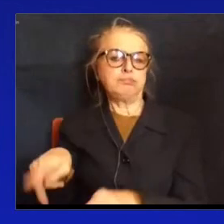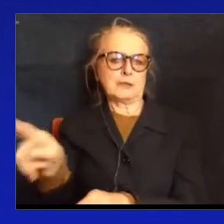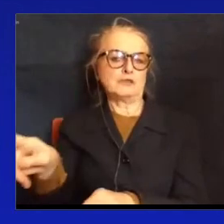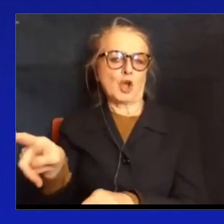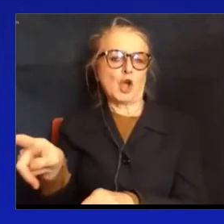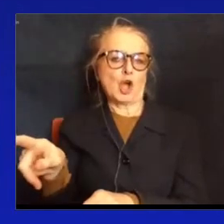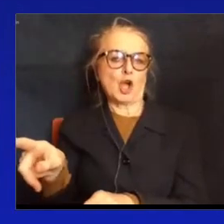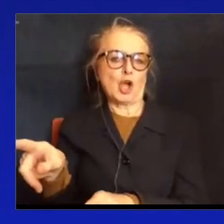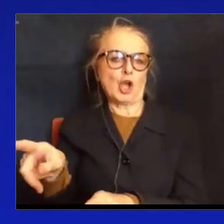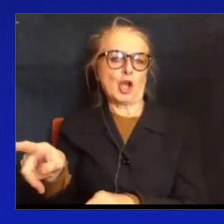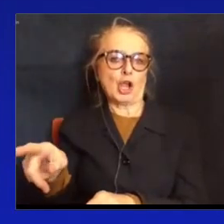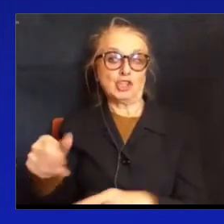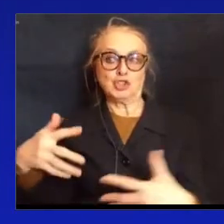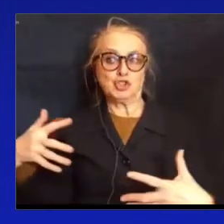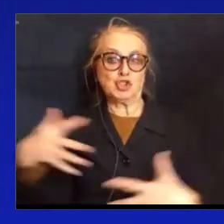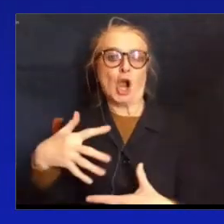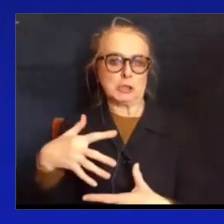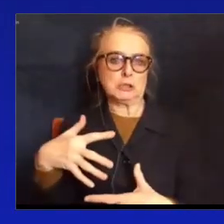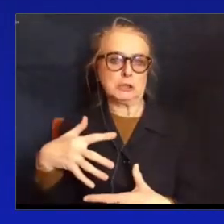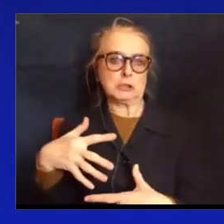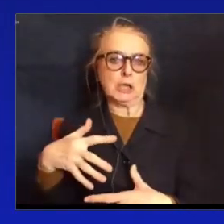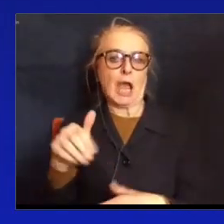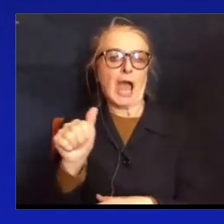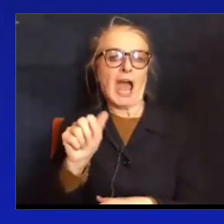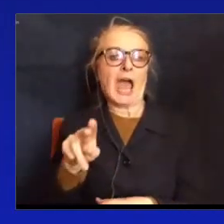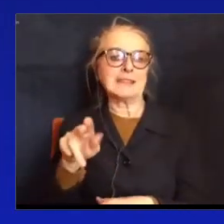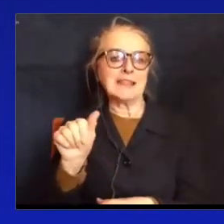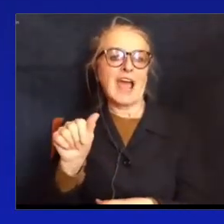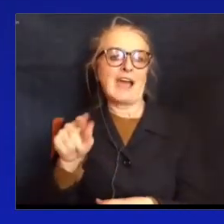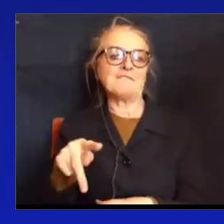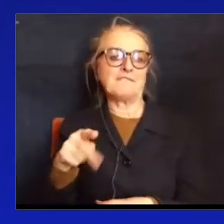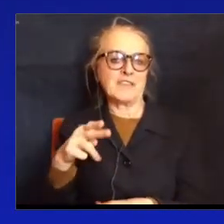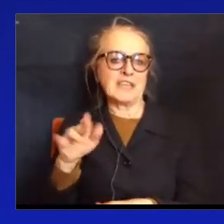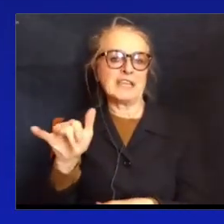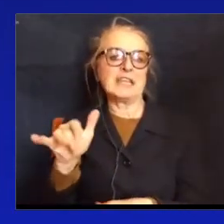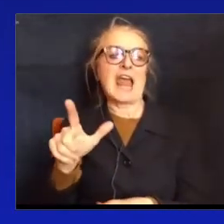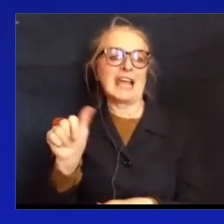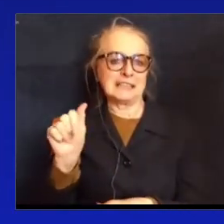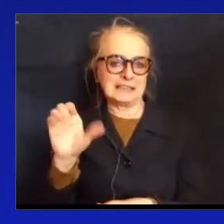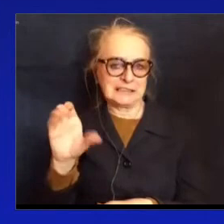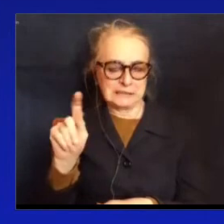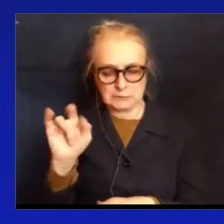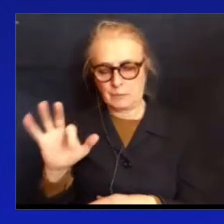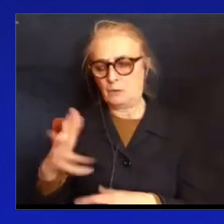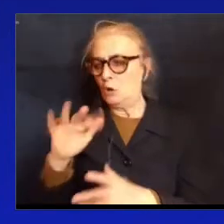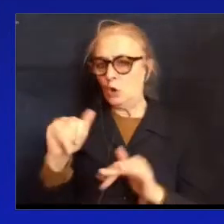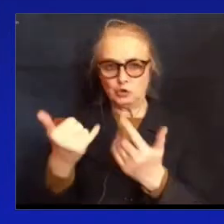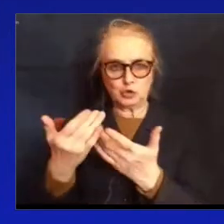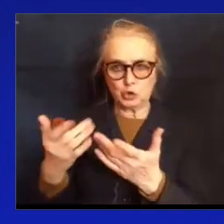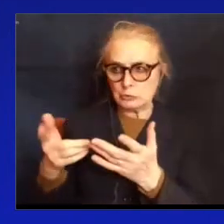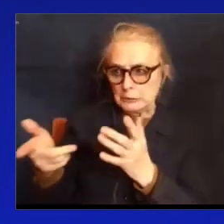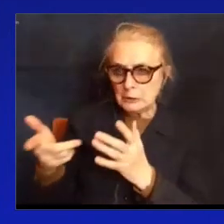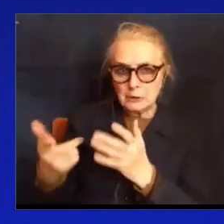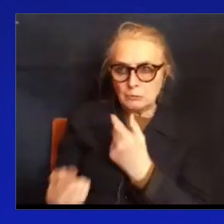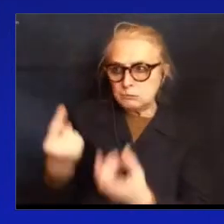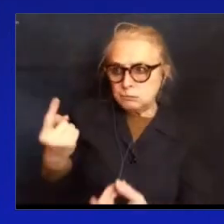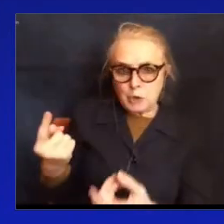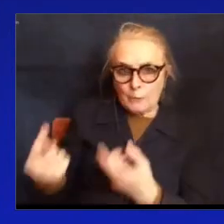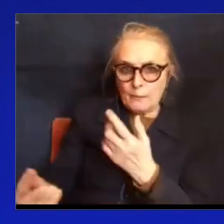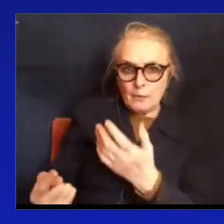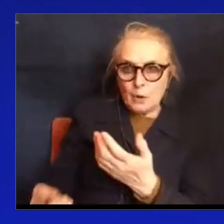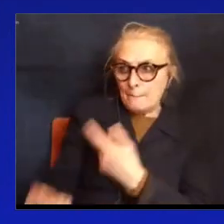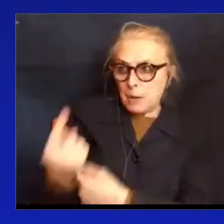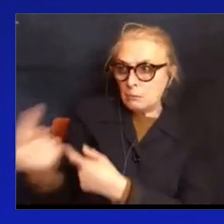All of these are investigated and then reported upwards to the province and the federal government. It's the federal government that's able to